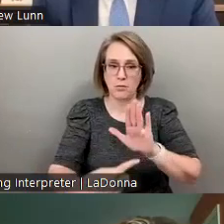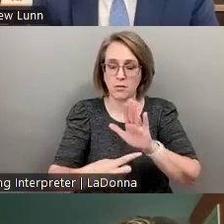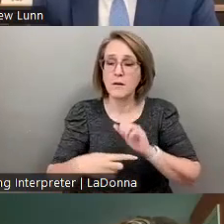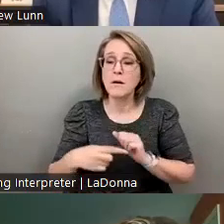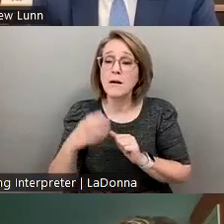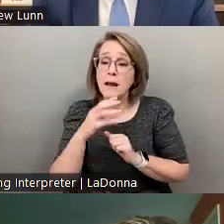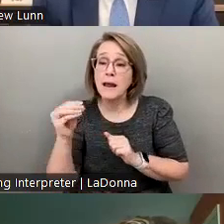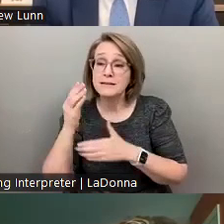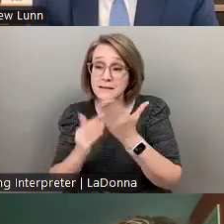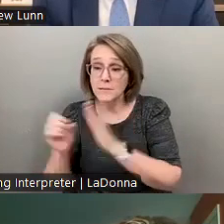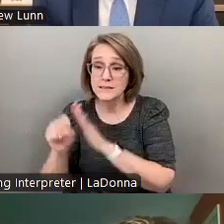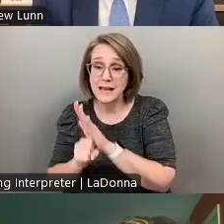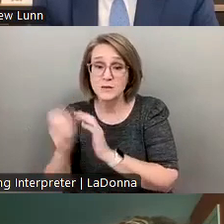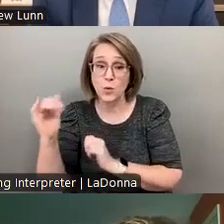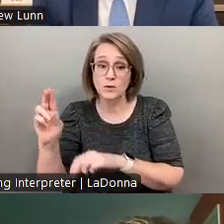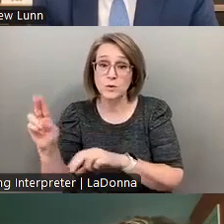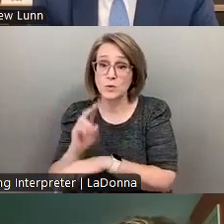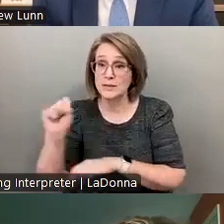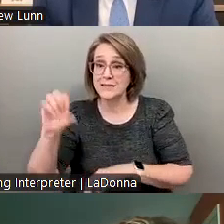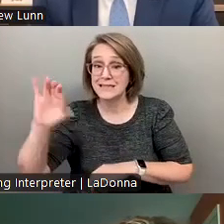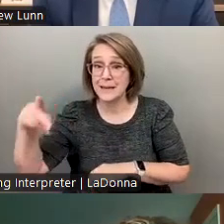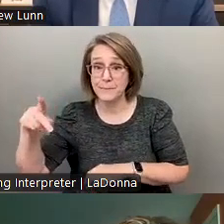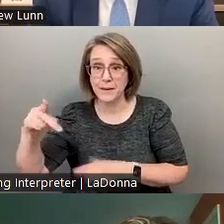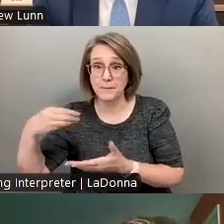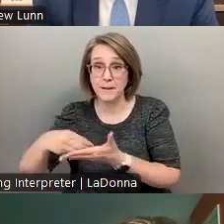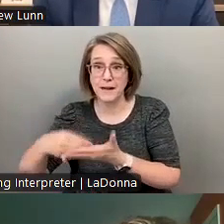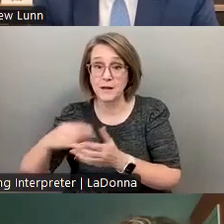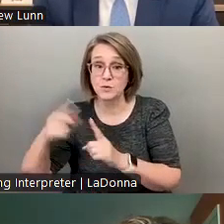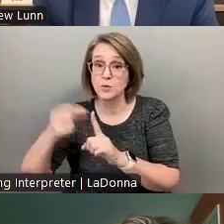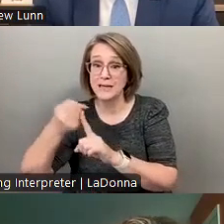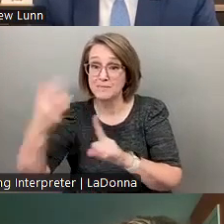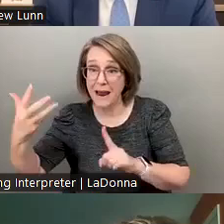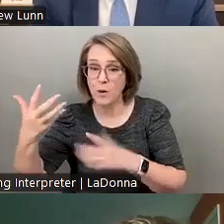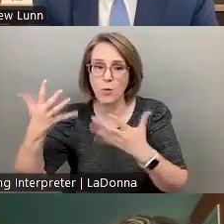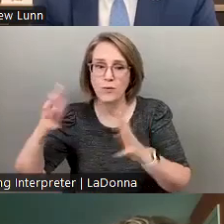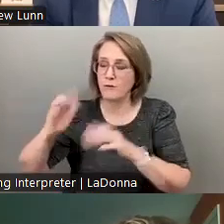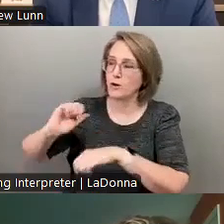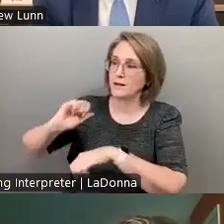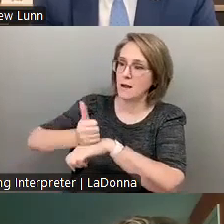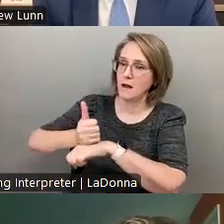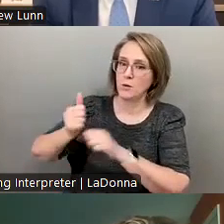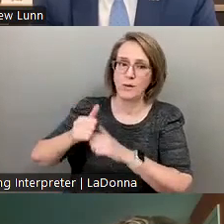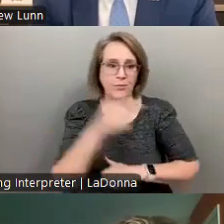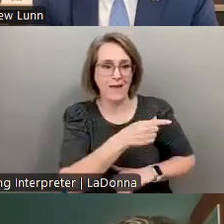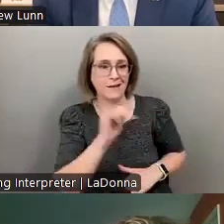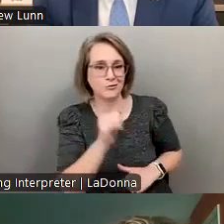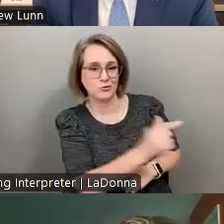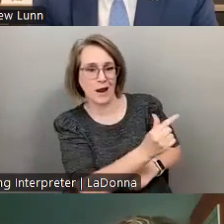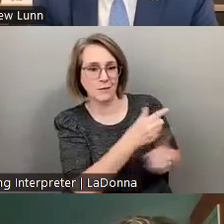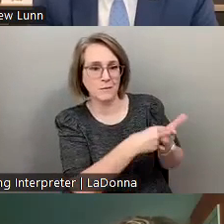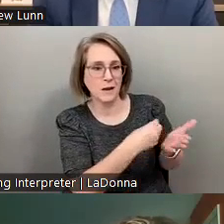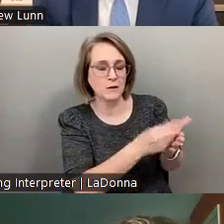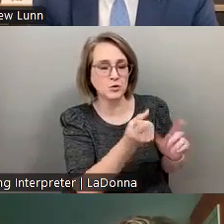their SCIP money to expand what they've already done with their Byrne JAG money on these programs, expand it to another part of the state or